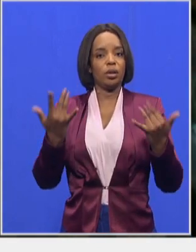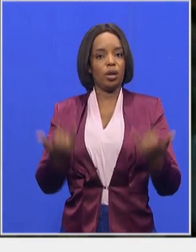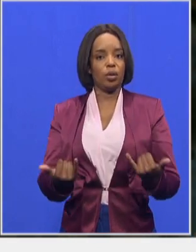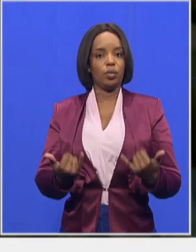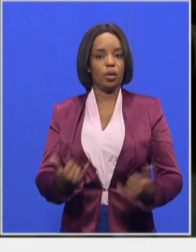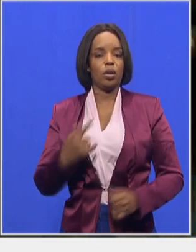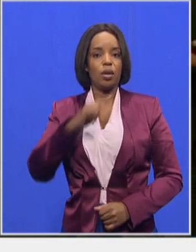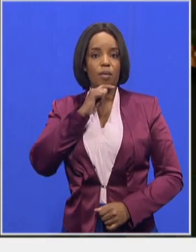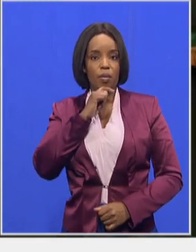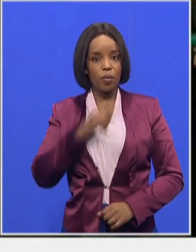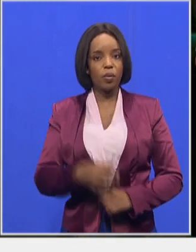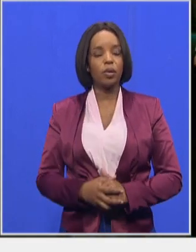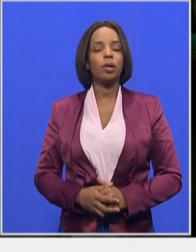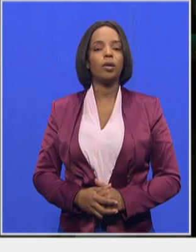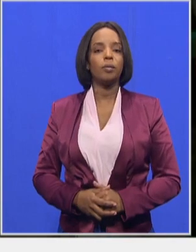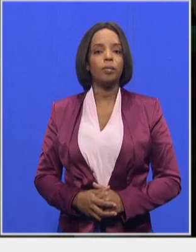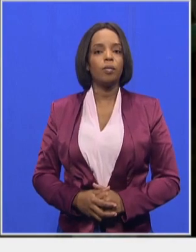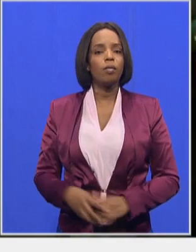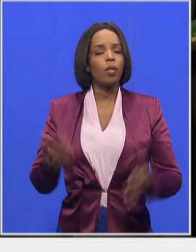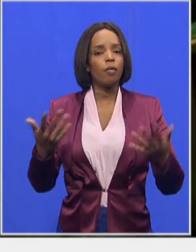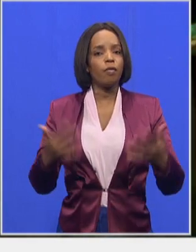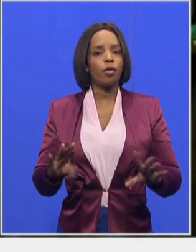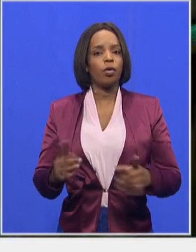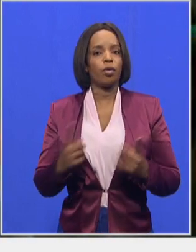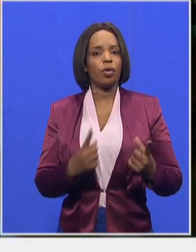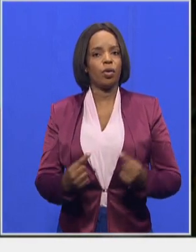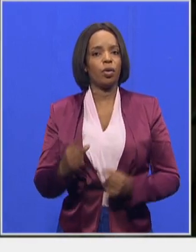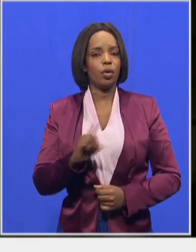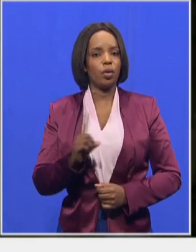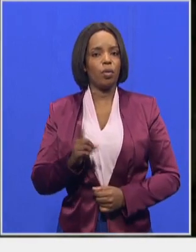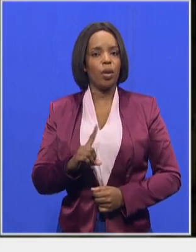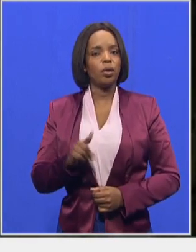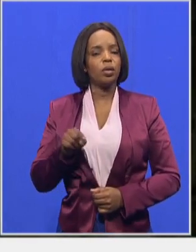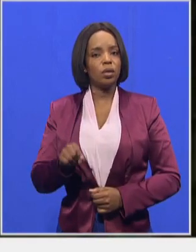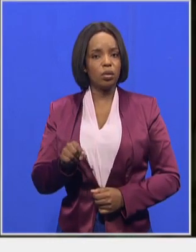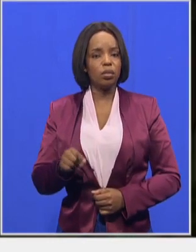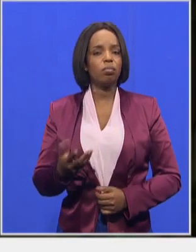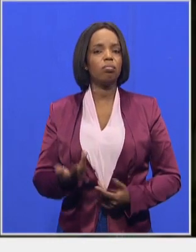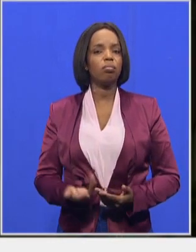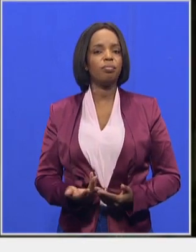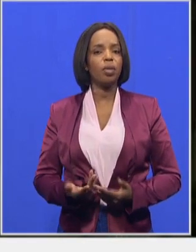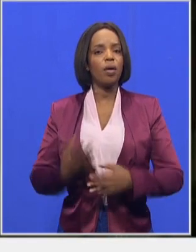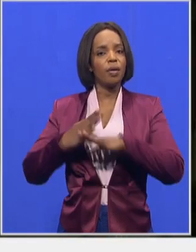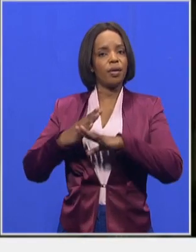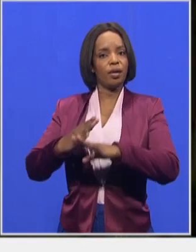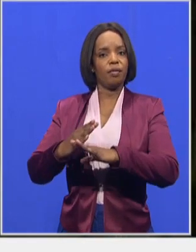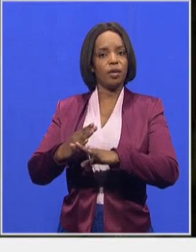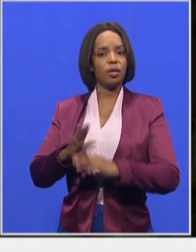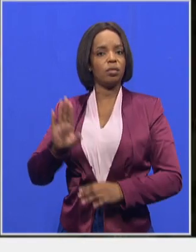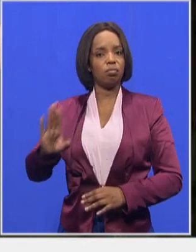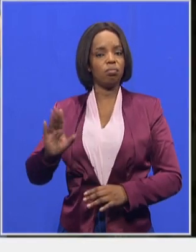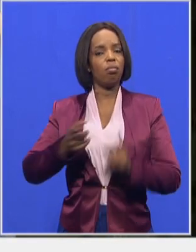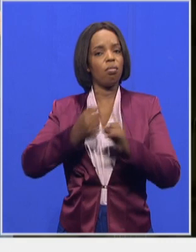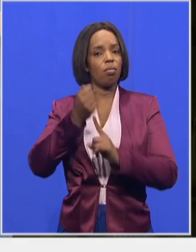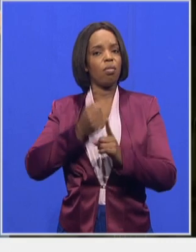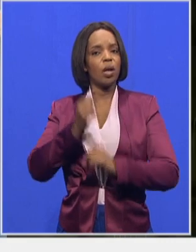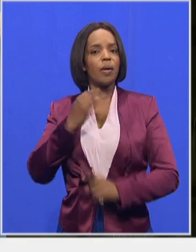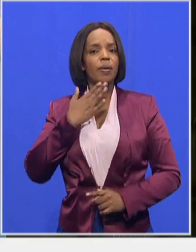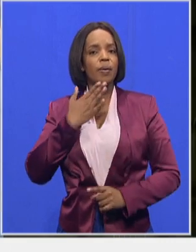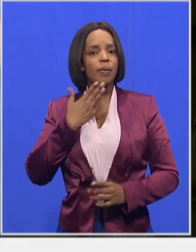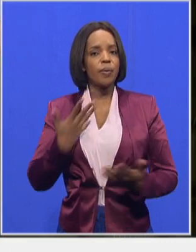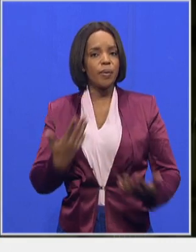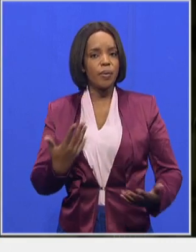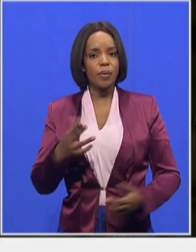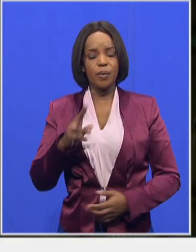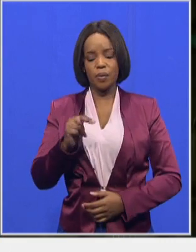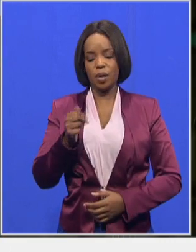report furnished to the Durban High Court, as well as the defense advocate Jayed Paulse requested an